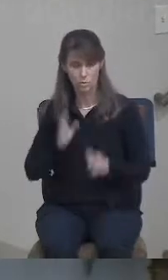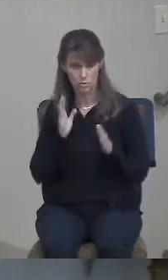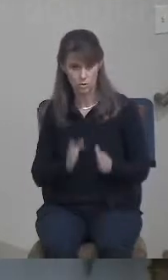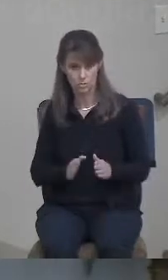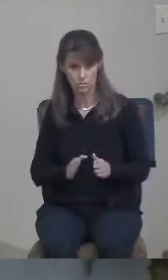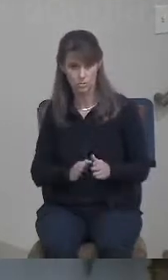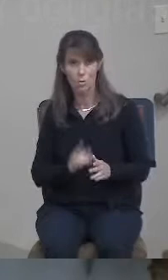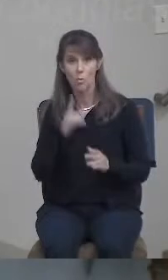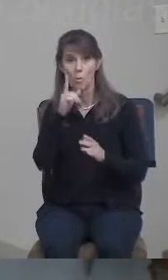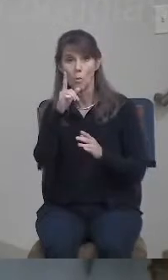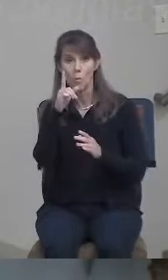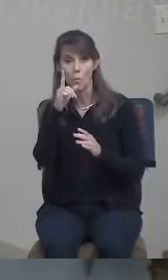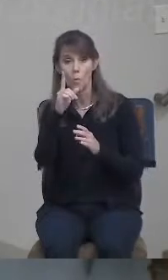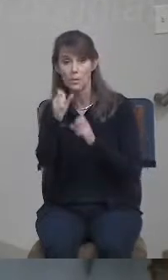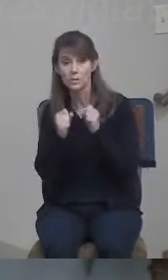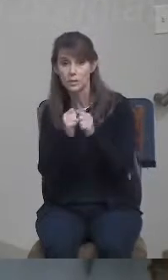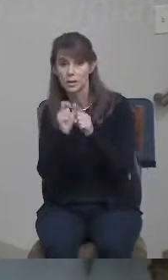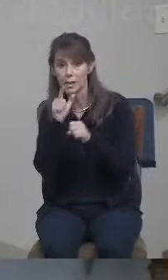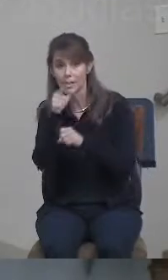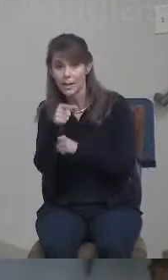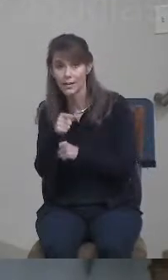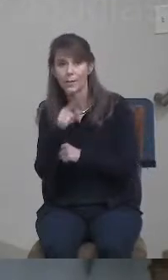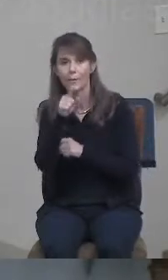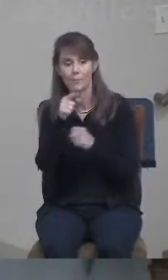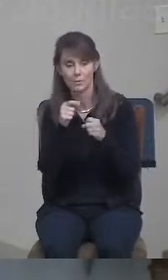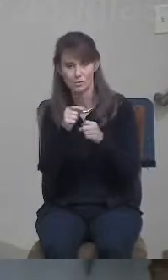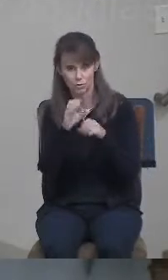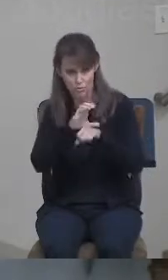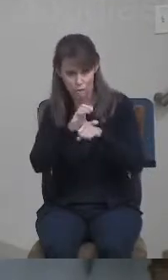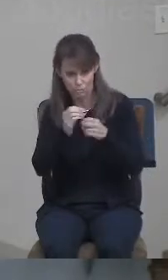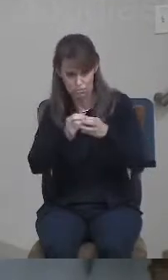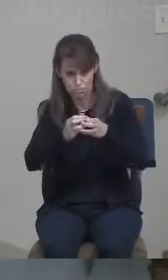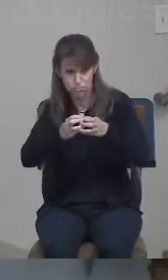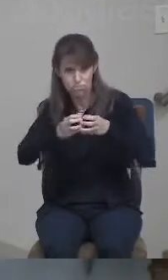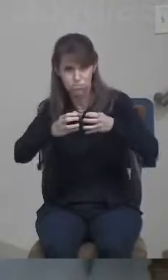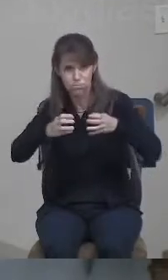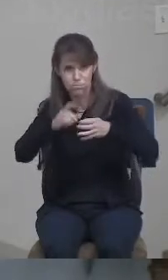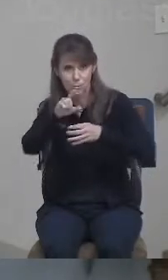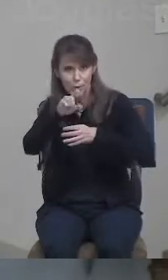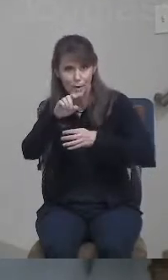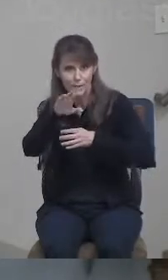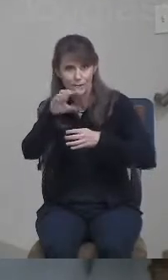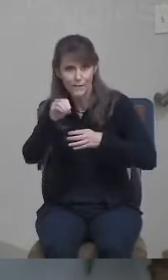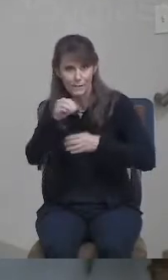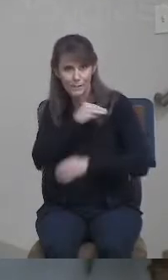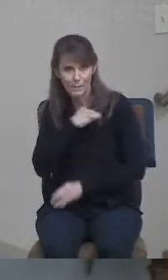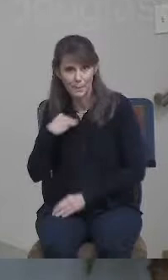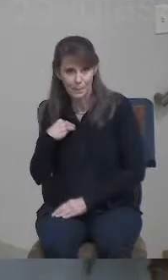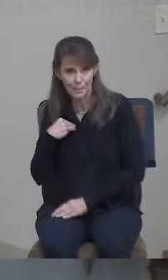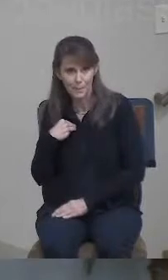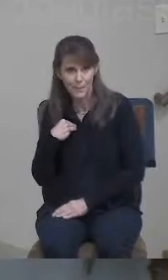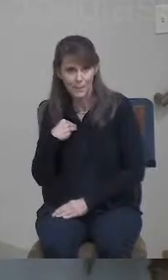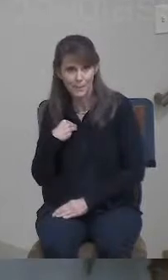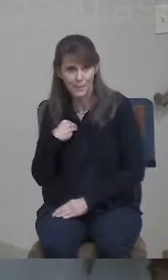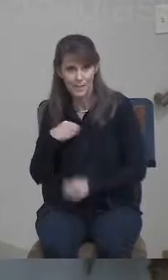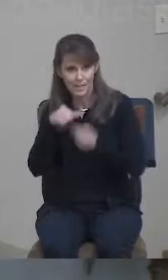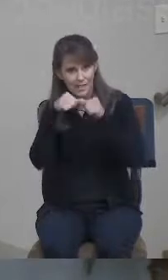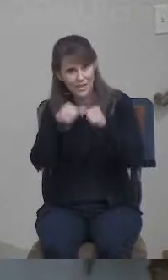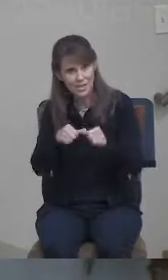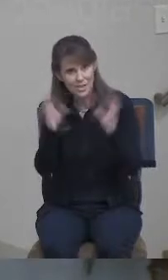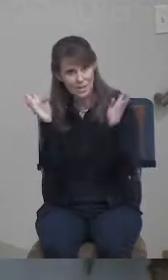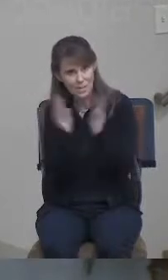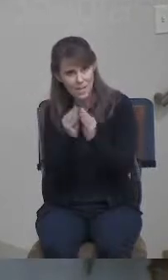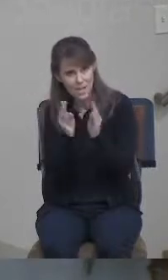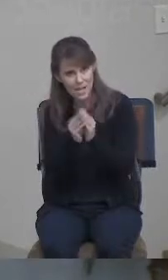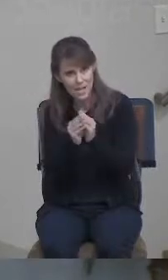members. By this time, the church purchased a lot with a small building on it, and they continued to meet. In June